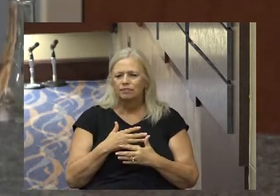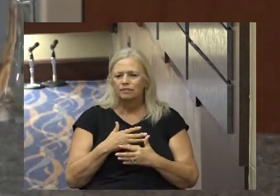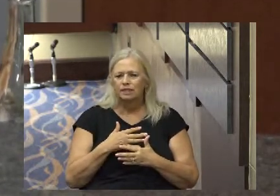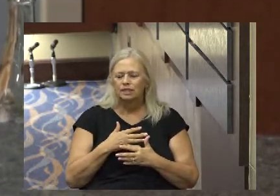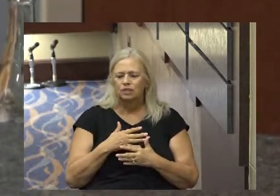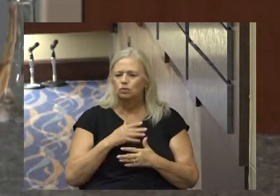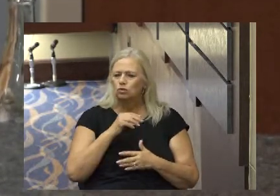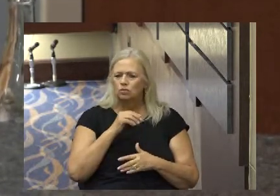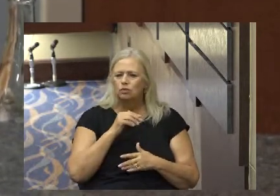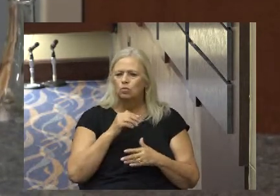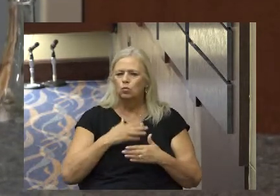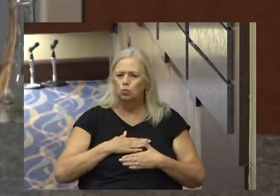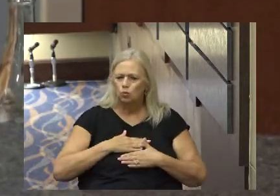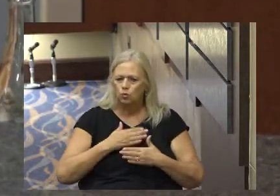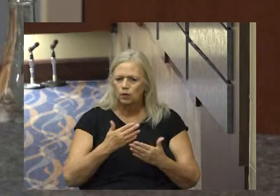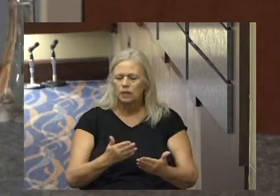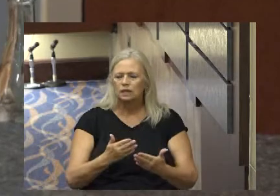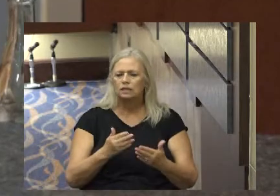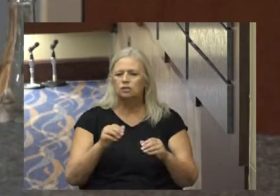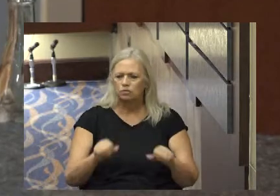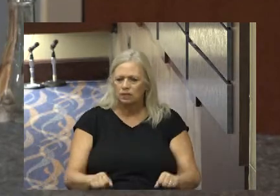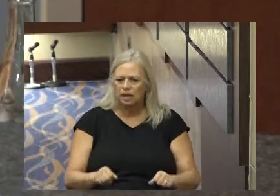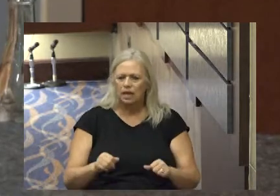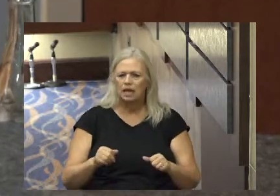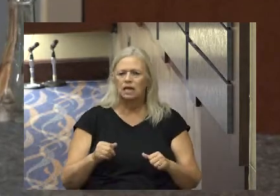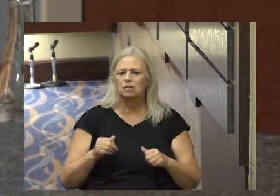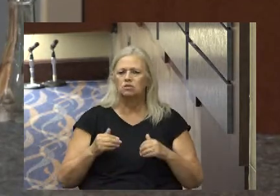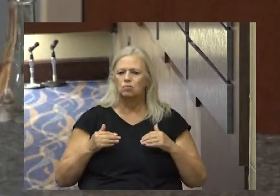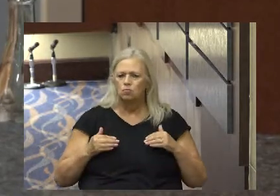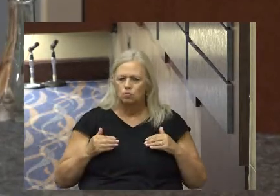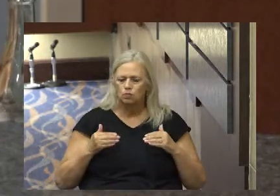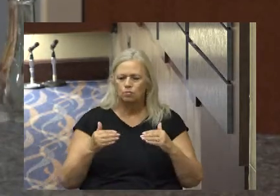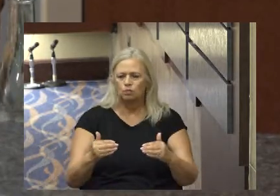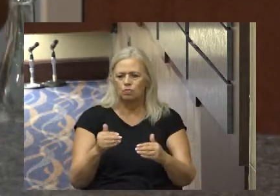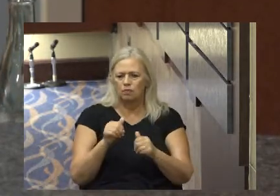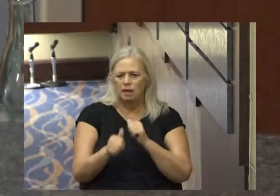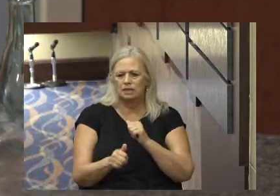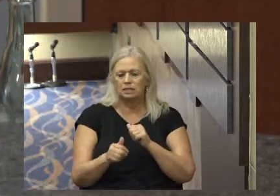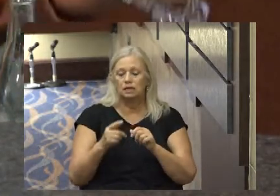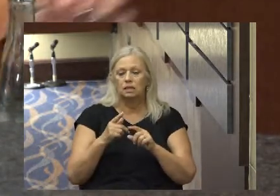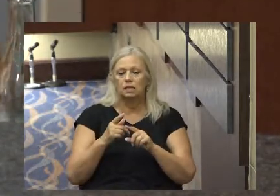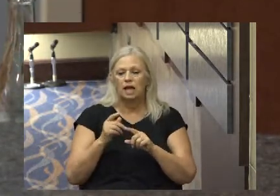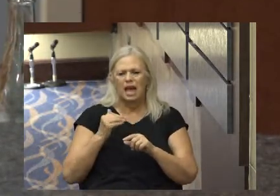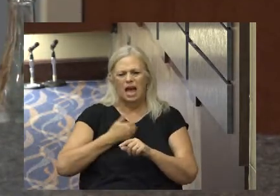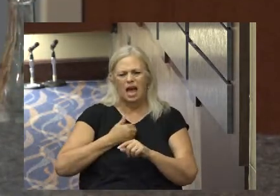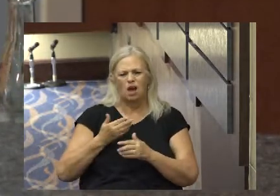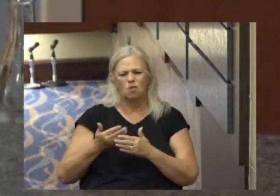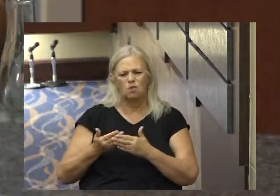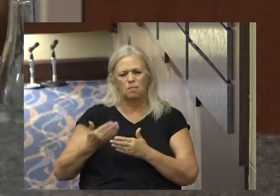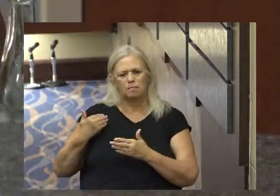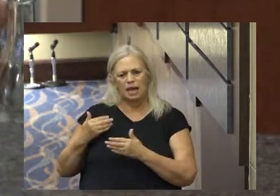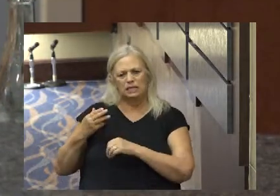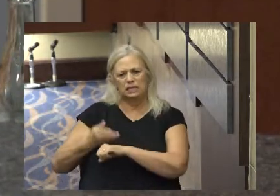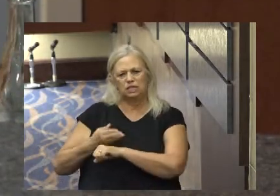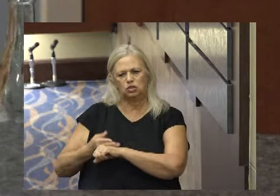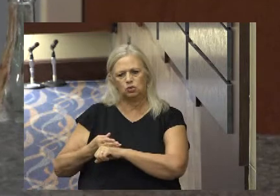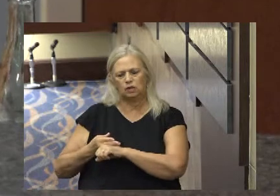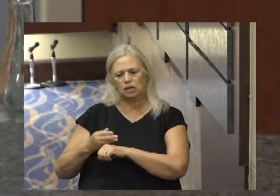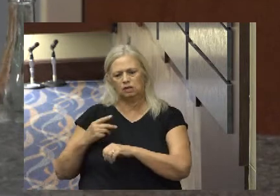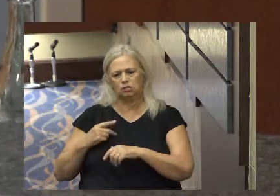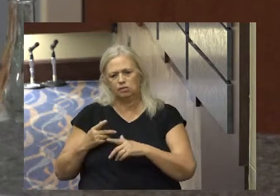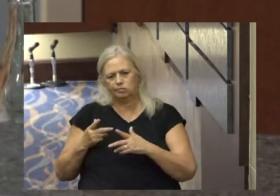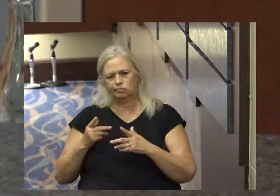unwilling to move past it. Whereas in our past history, you sweep things under the rug. We've kind of just thrown the rug